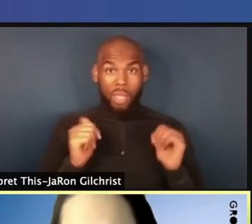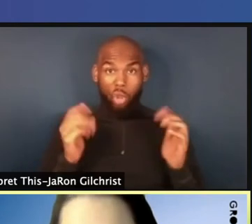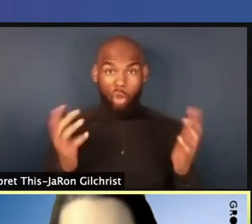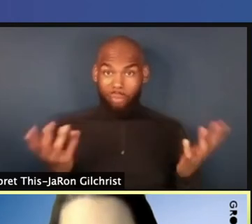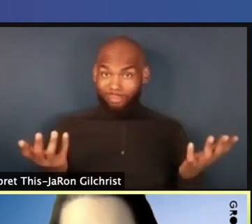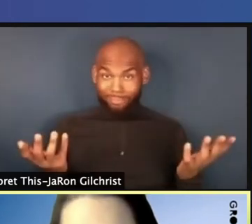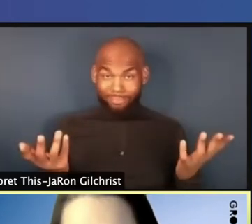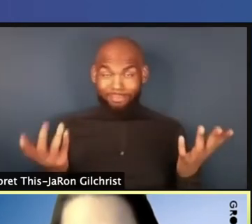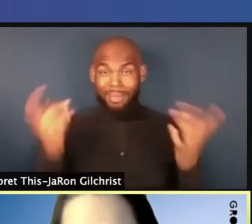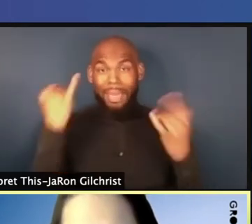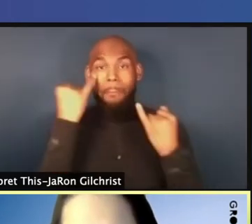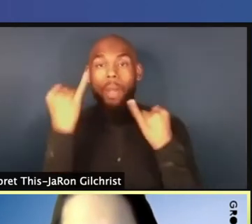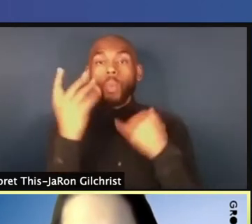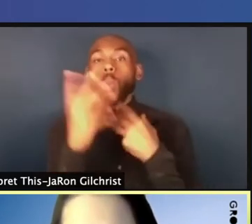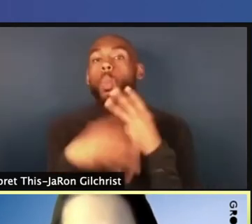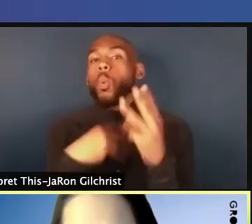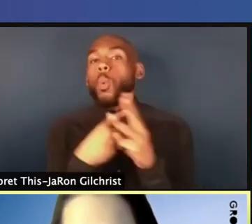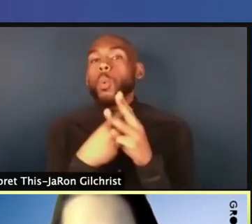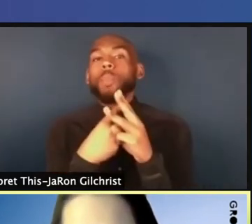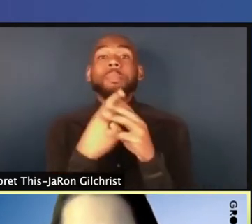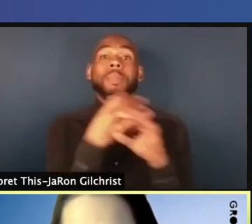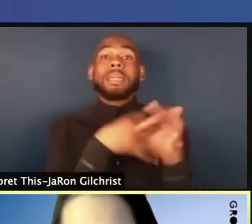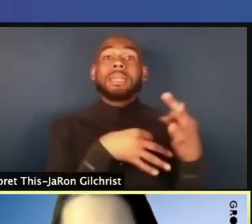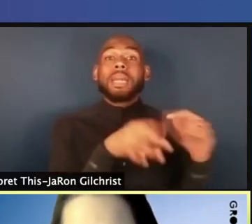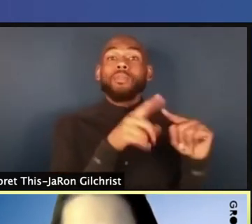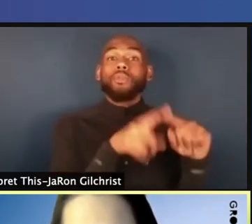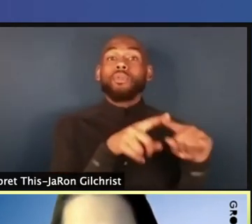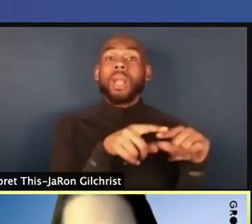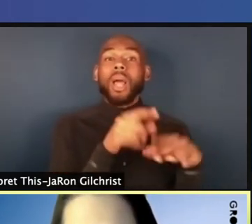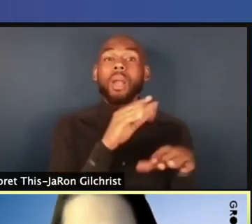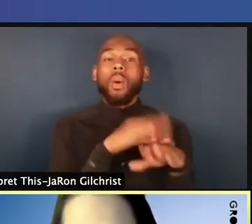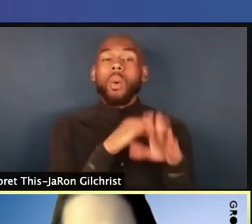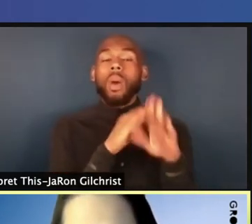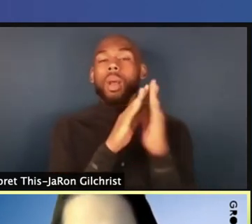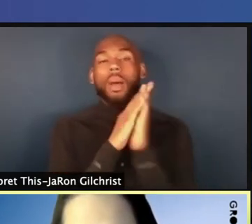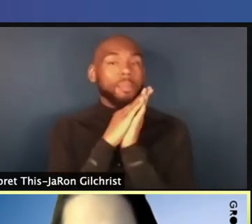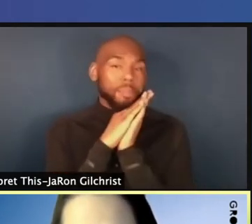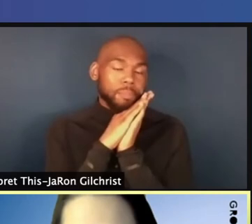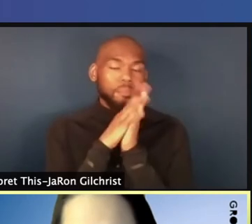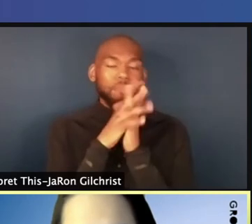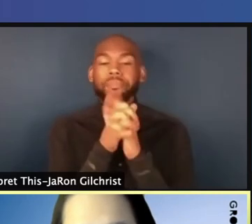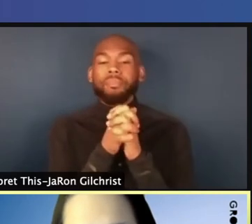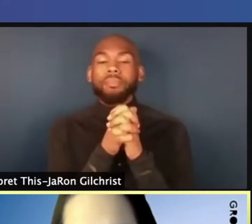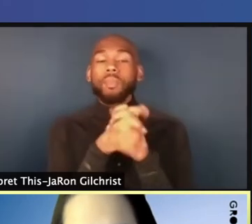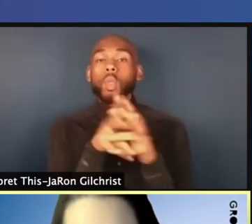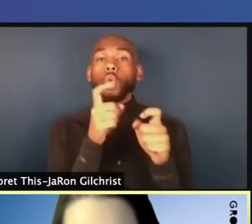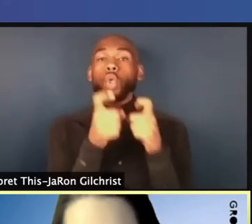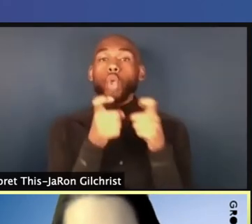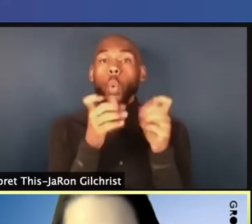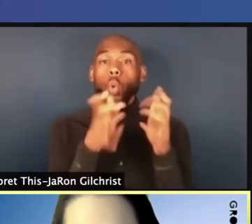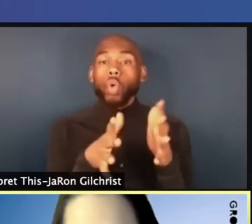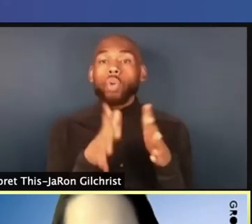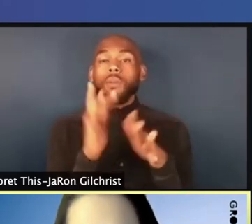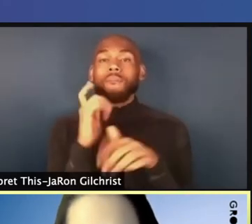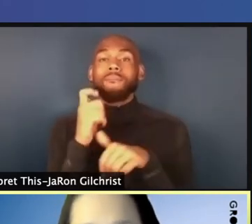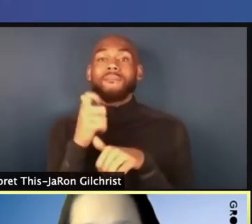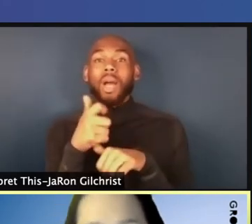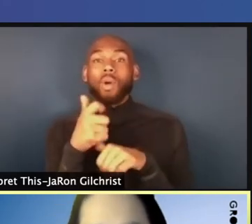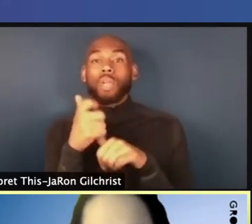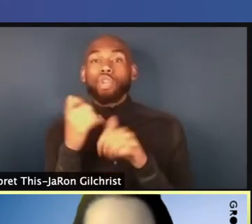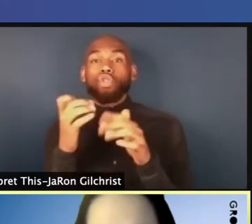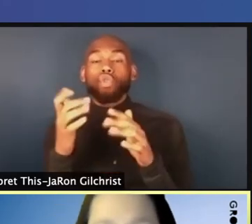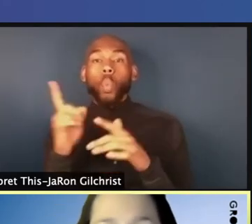imagine a world where instead of relying on these donors and foundations where wealth